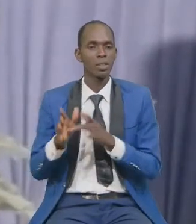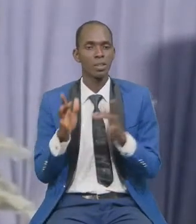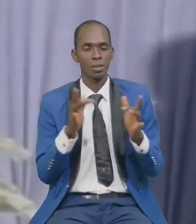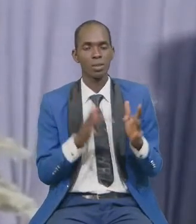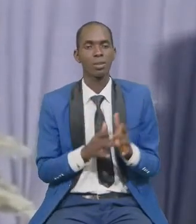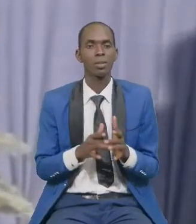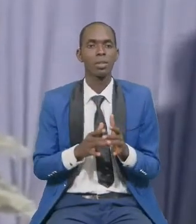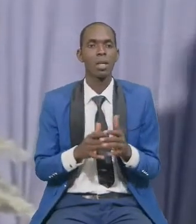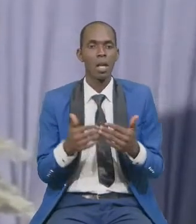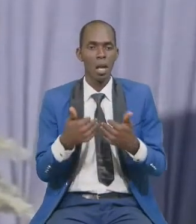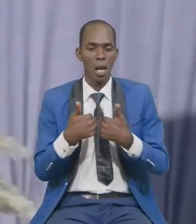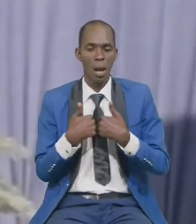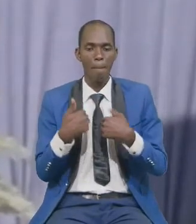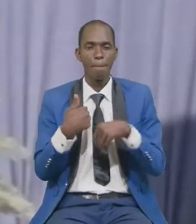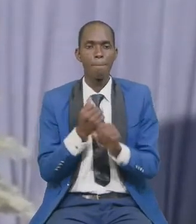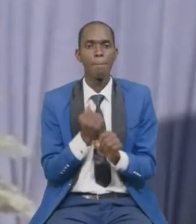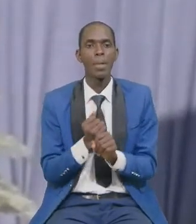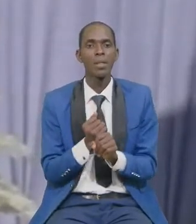Jesus